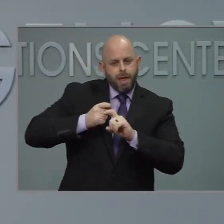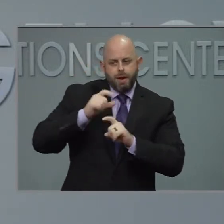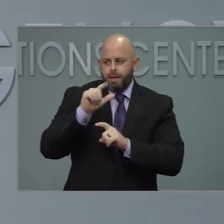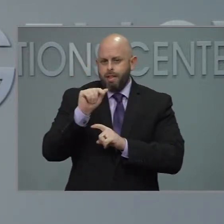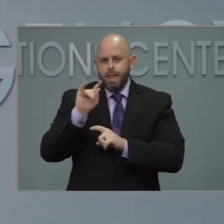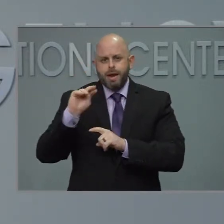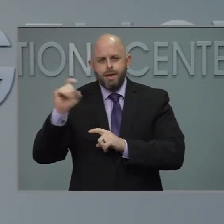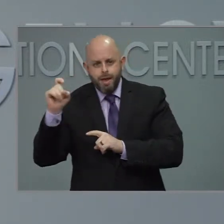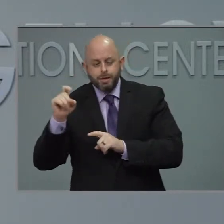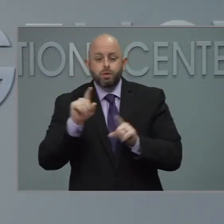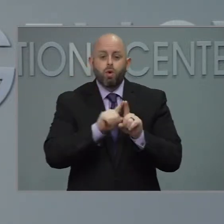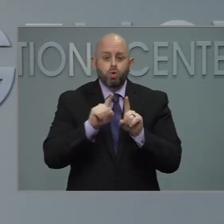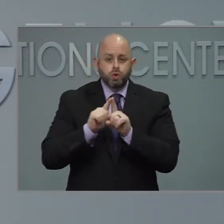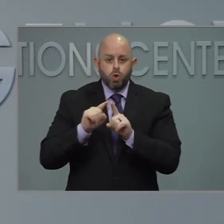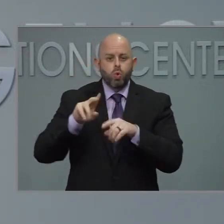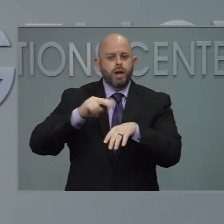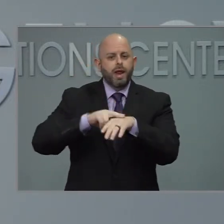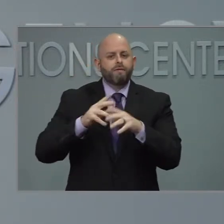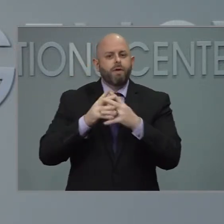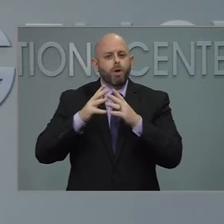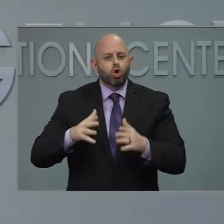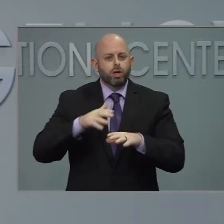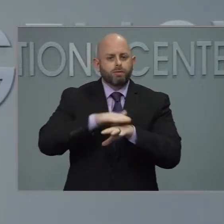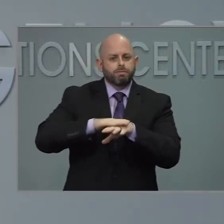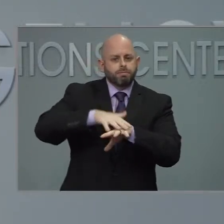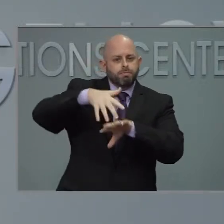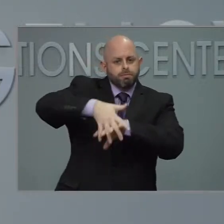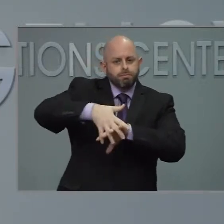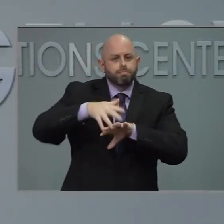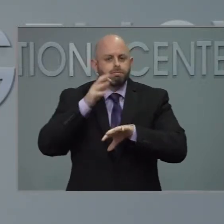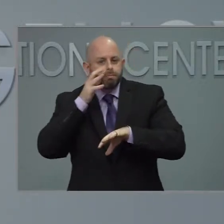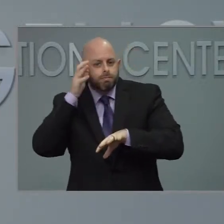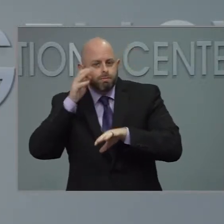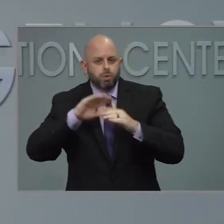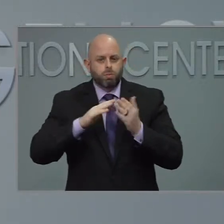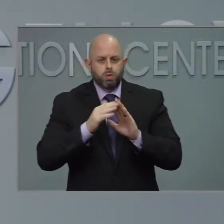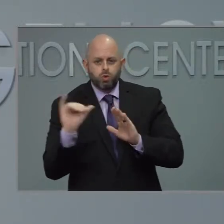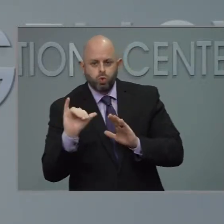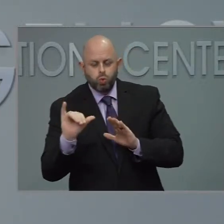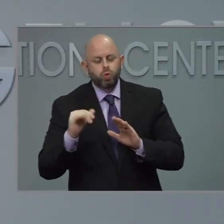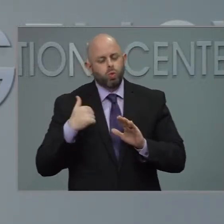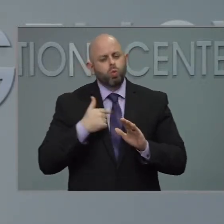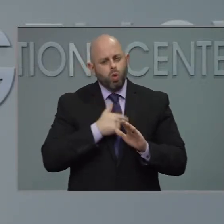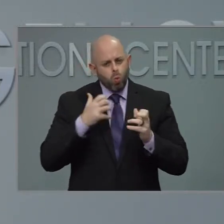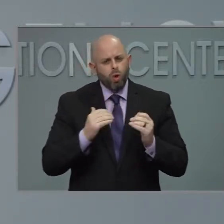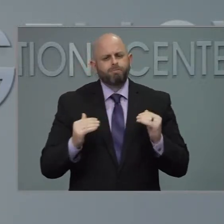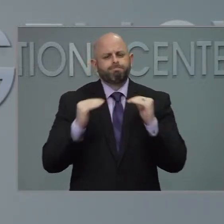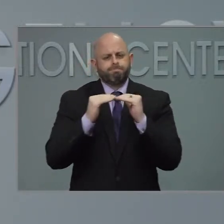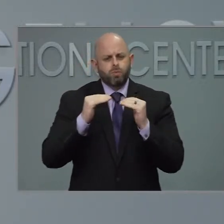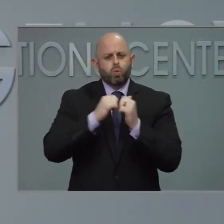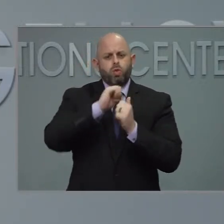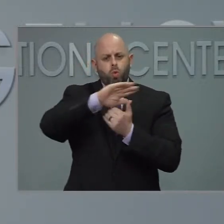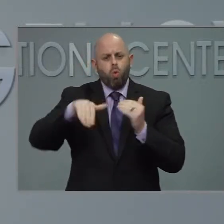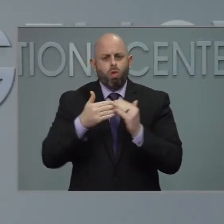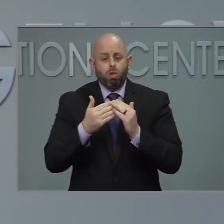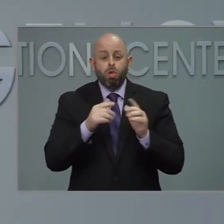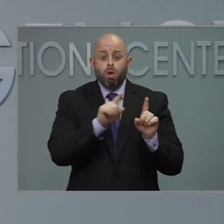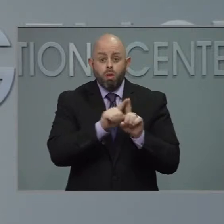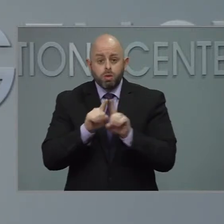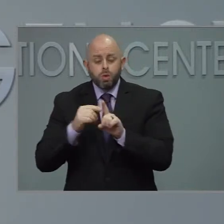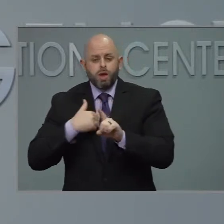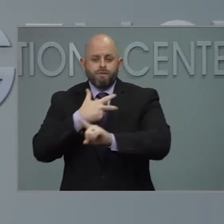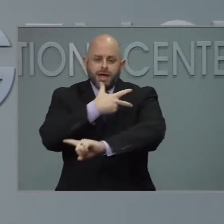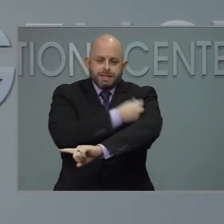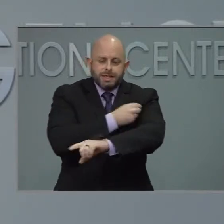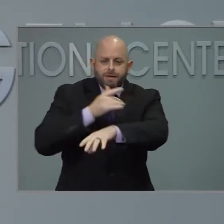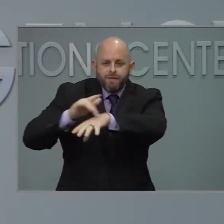American community. So we are working across all of those. And I also want to mention that there is vaccine availability